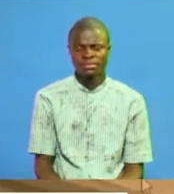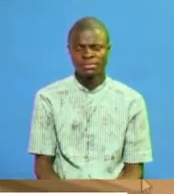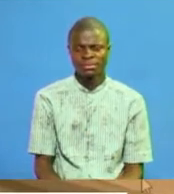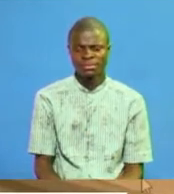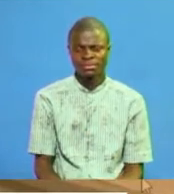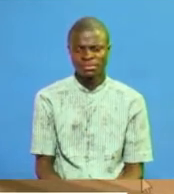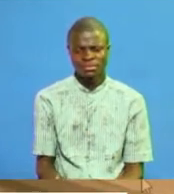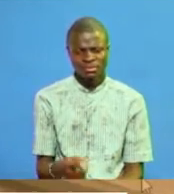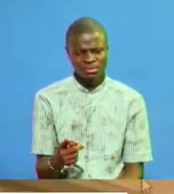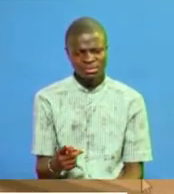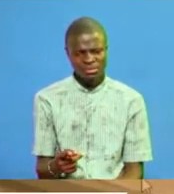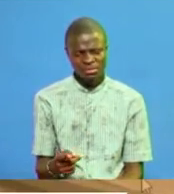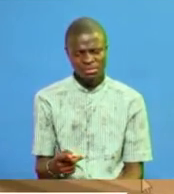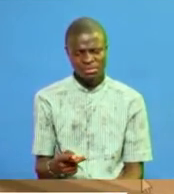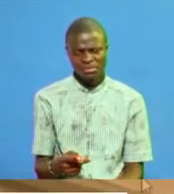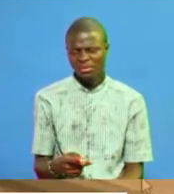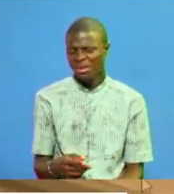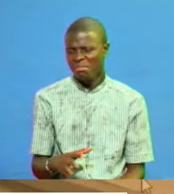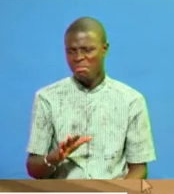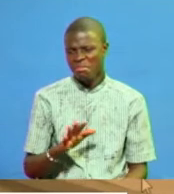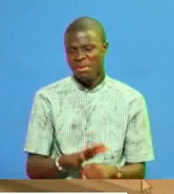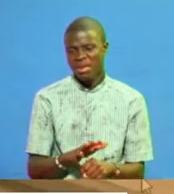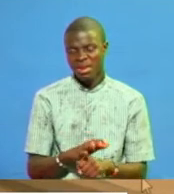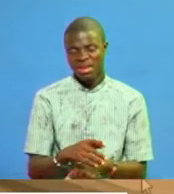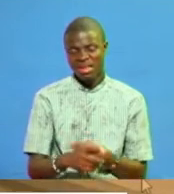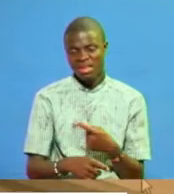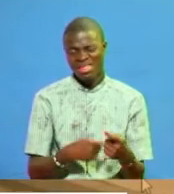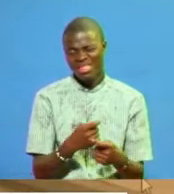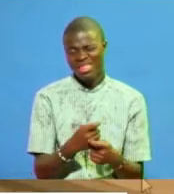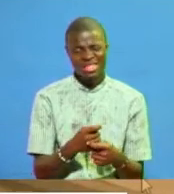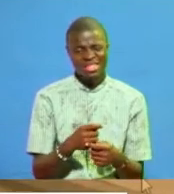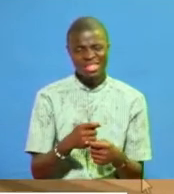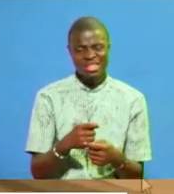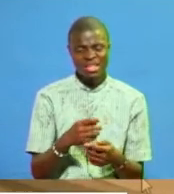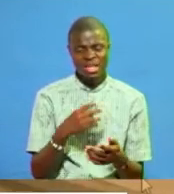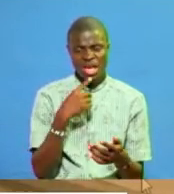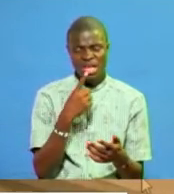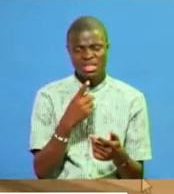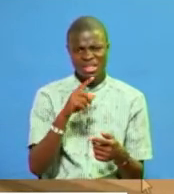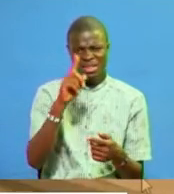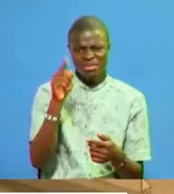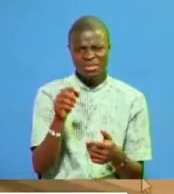There's quite a number of factors that would answer that question.